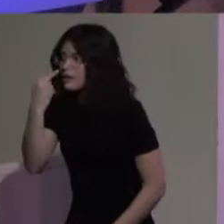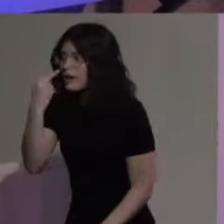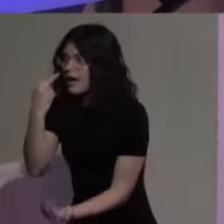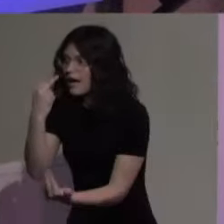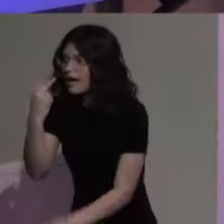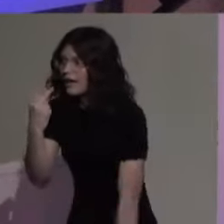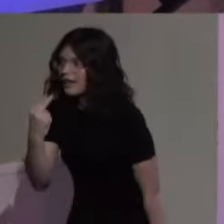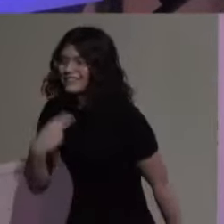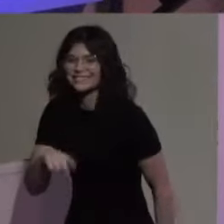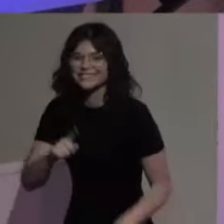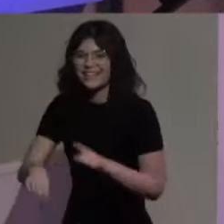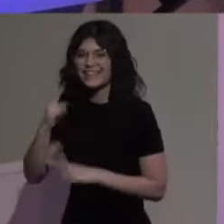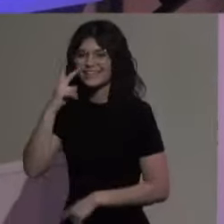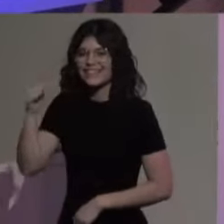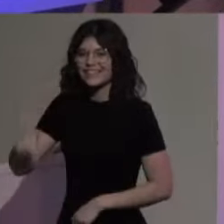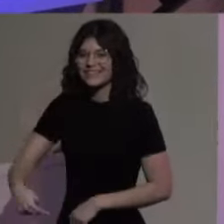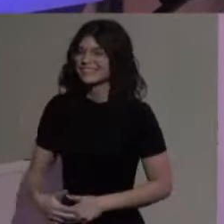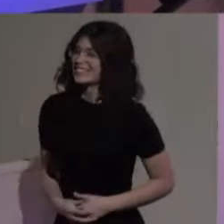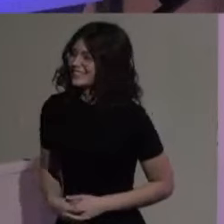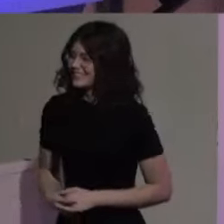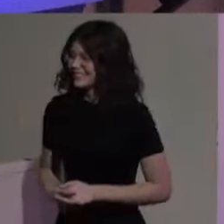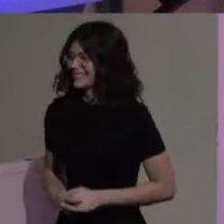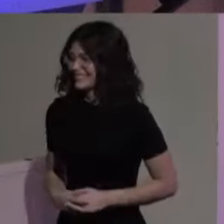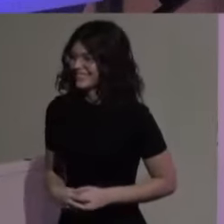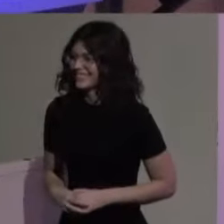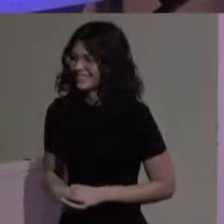man. Can't see this.